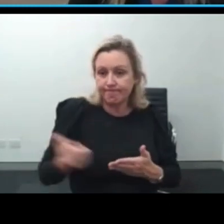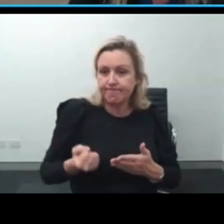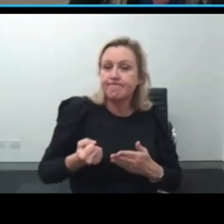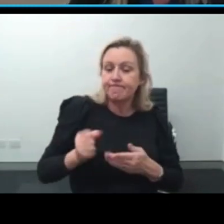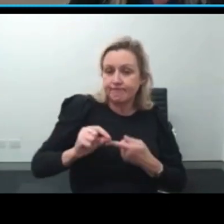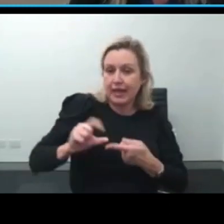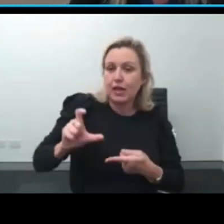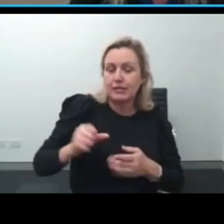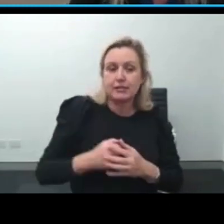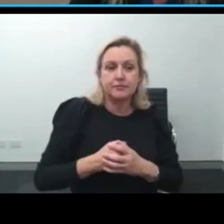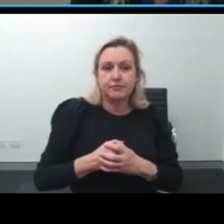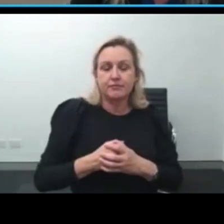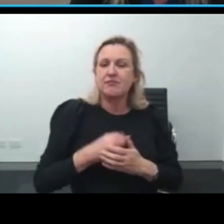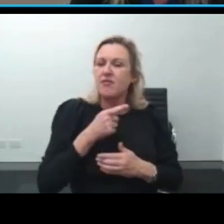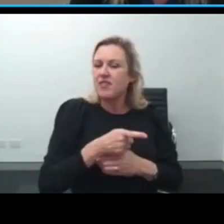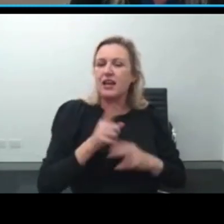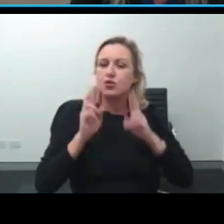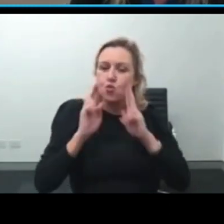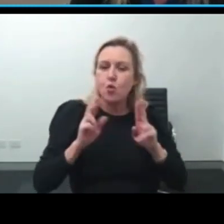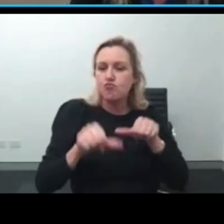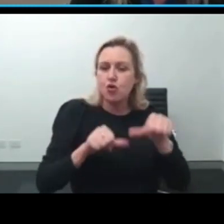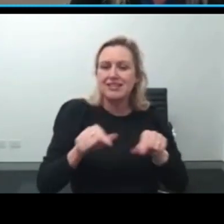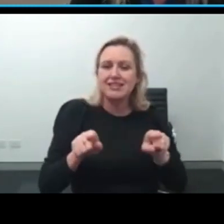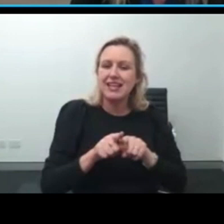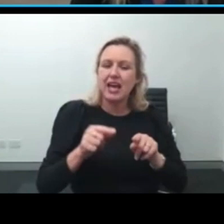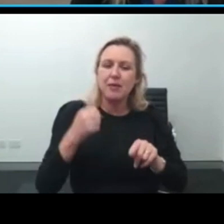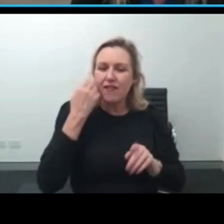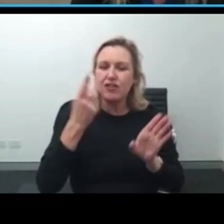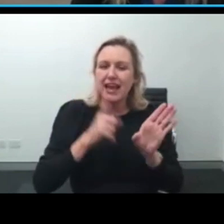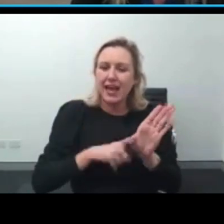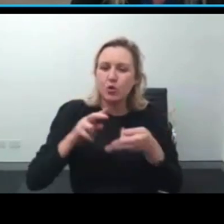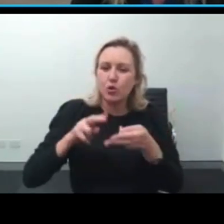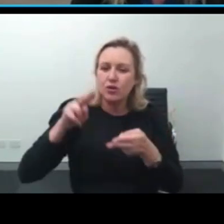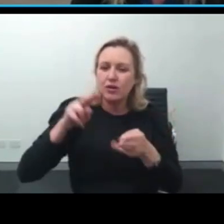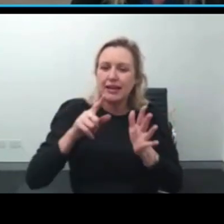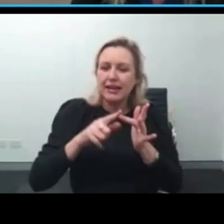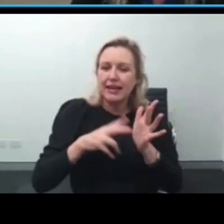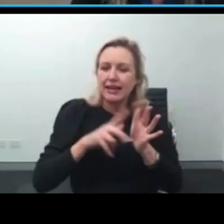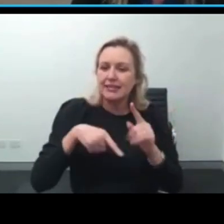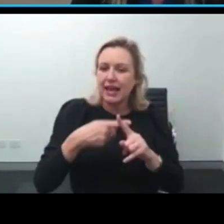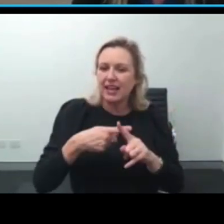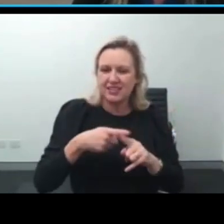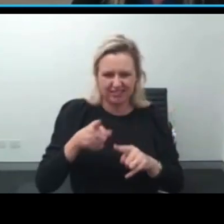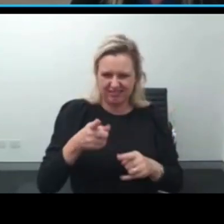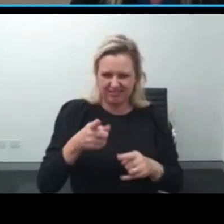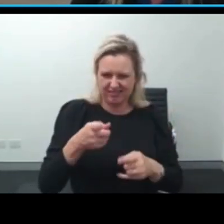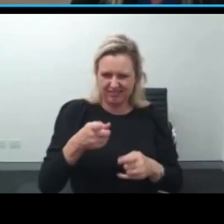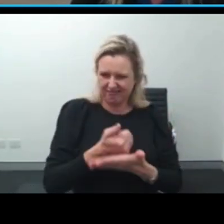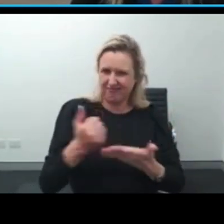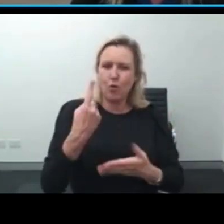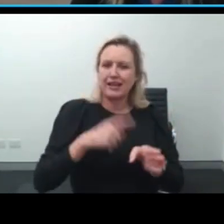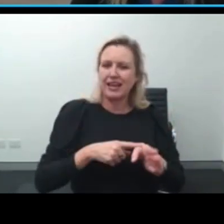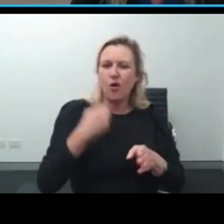We will note that these are normal processes similar to the annual indexation process that providers generally undertake on an annual or